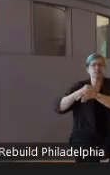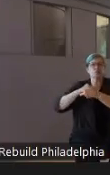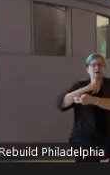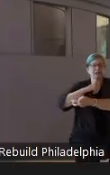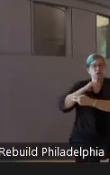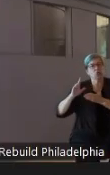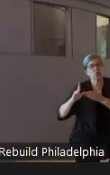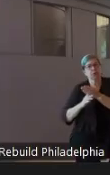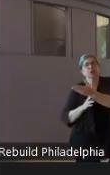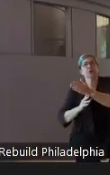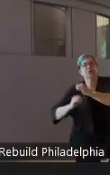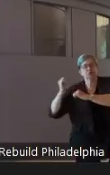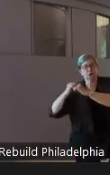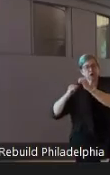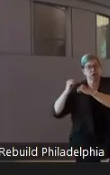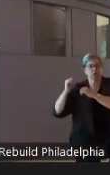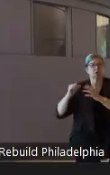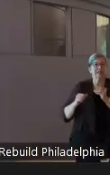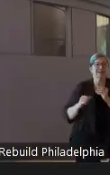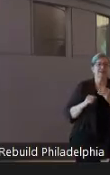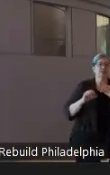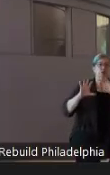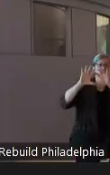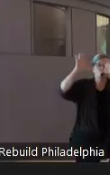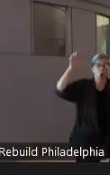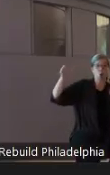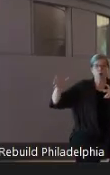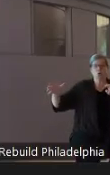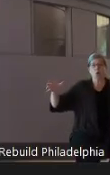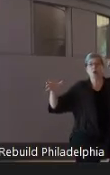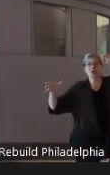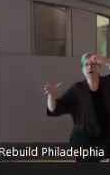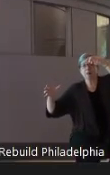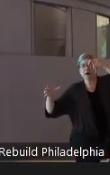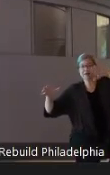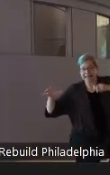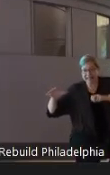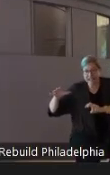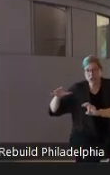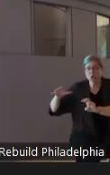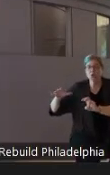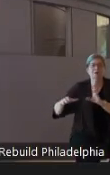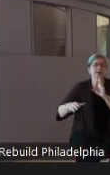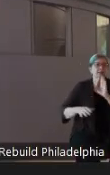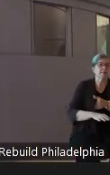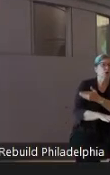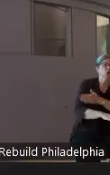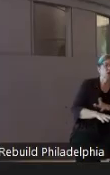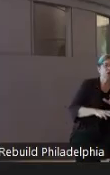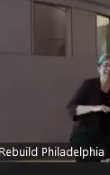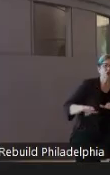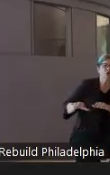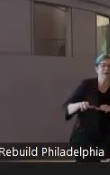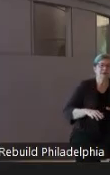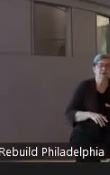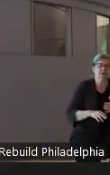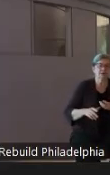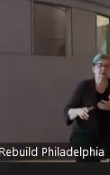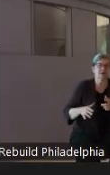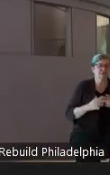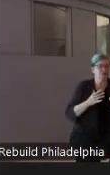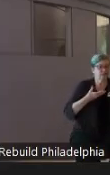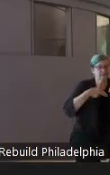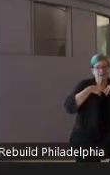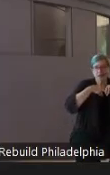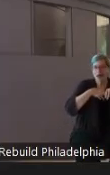structure. There's a dome that you can climb on top of and into. There's musical instruments. There's